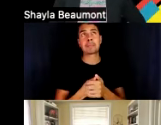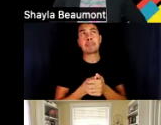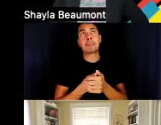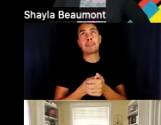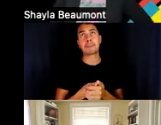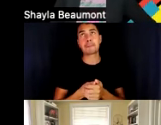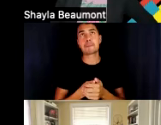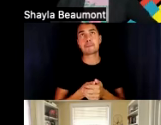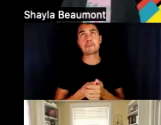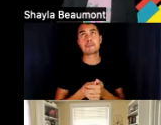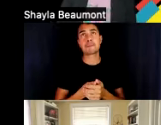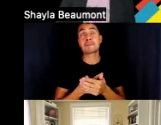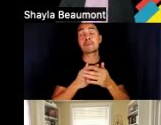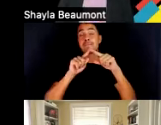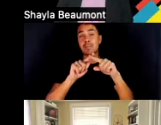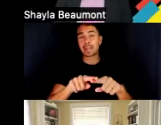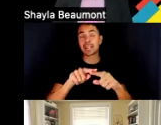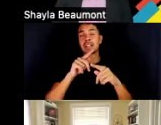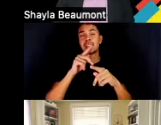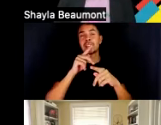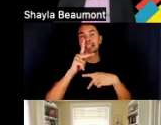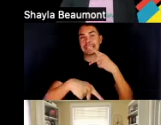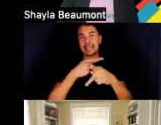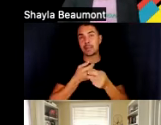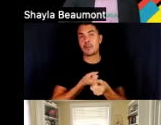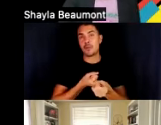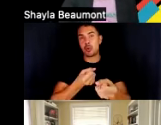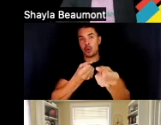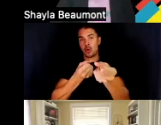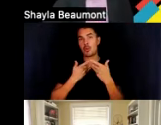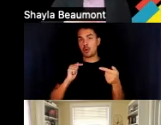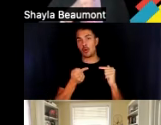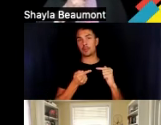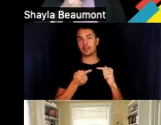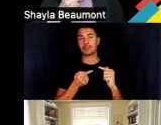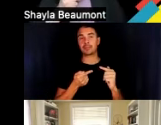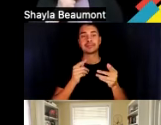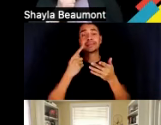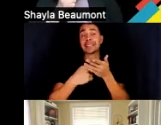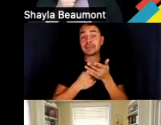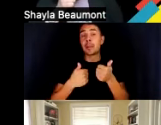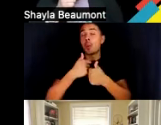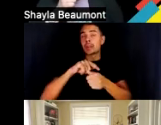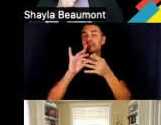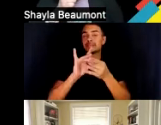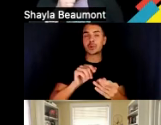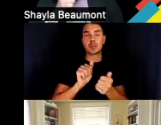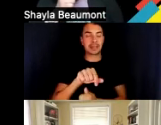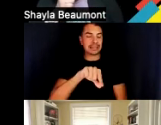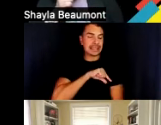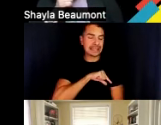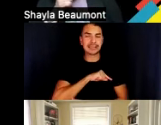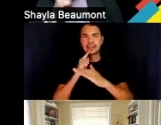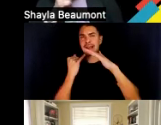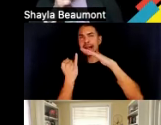what type of harm that they might be doing. And it's often associated with guilt or isolation or self-loathing, those kinds